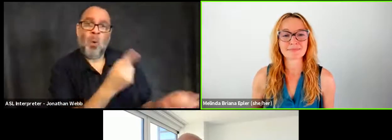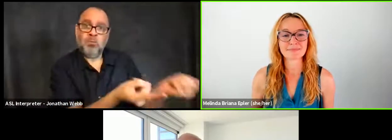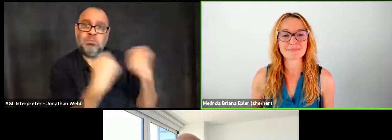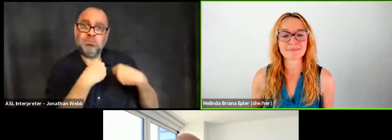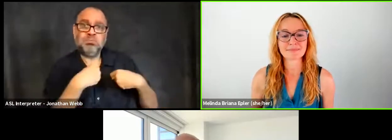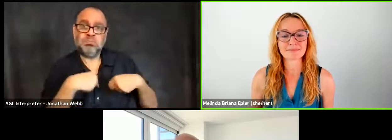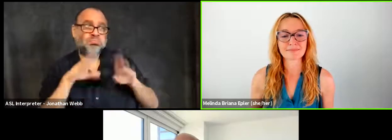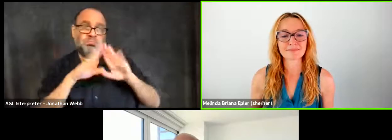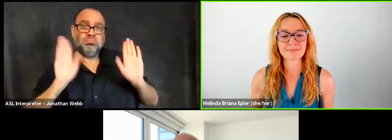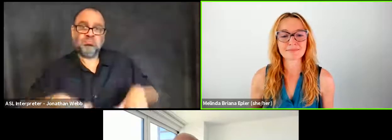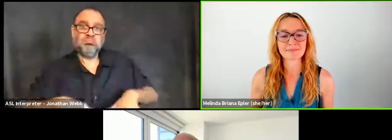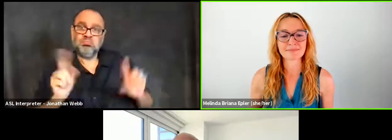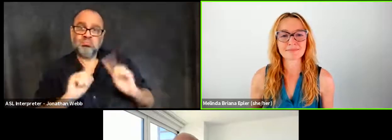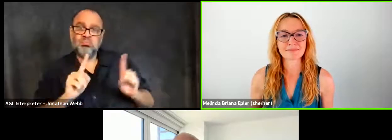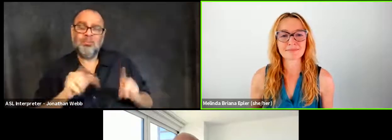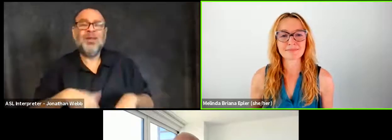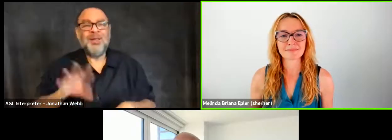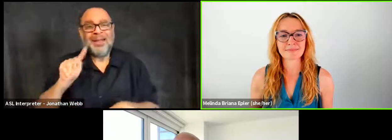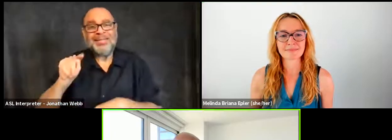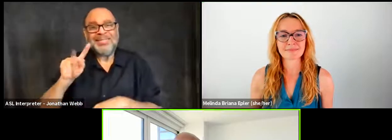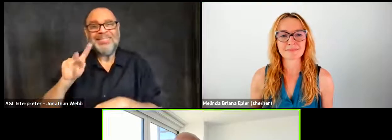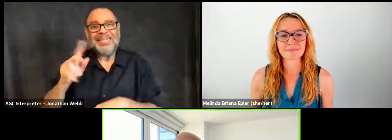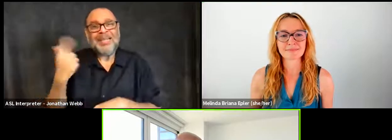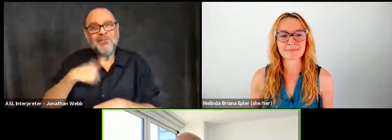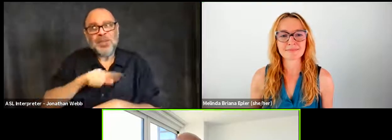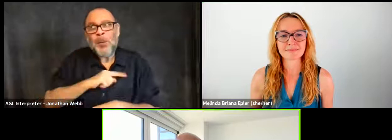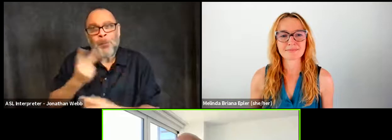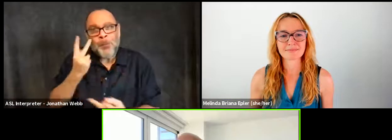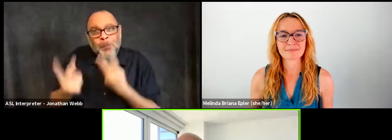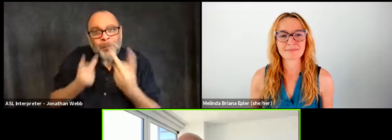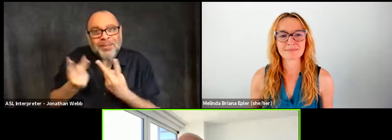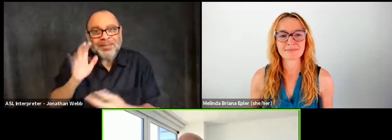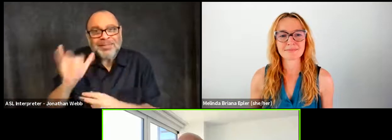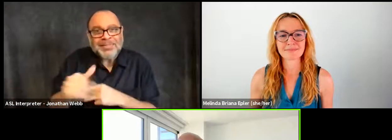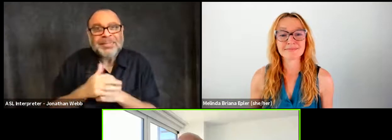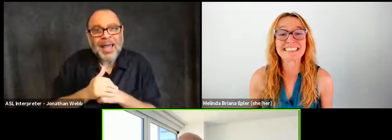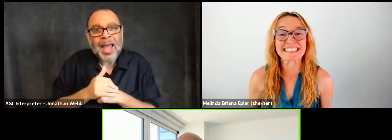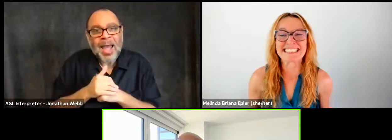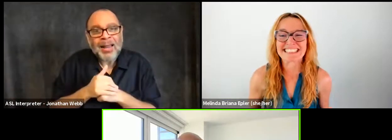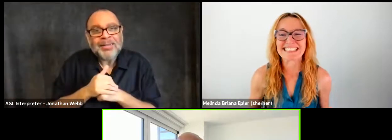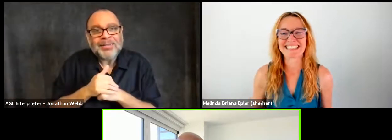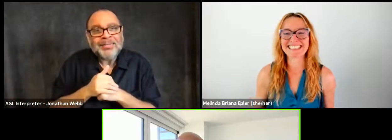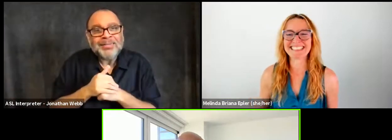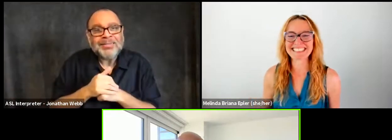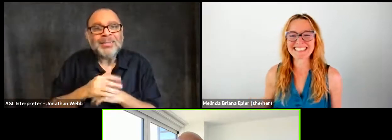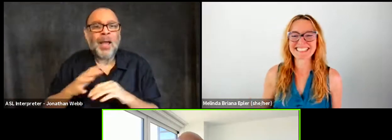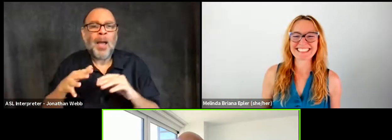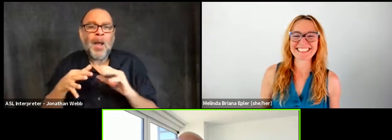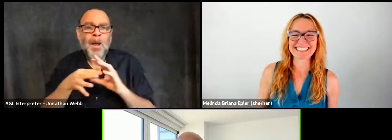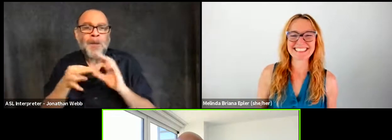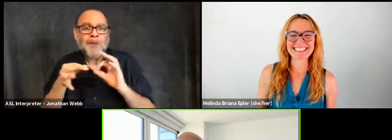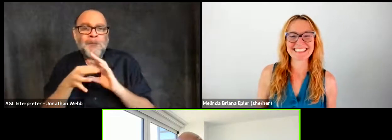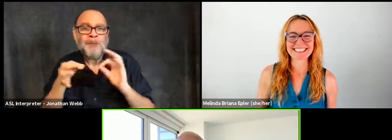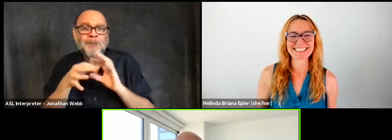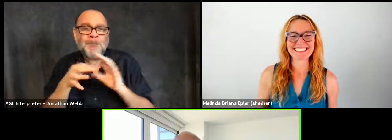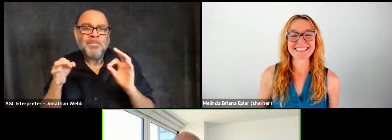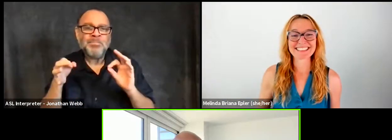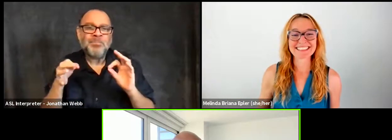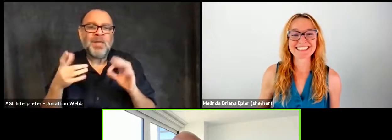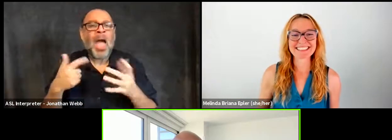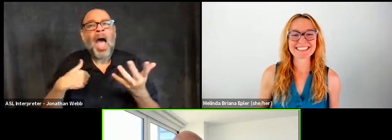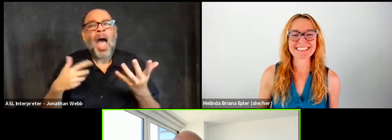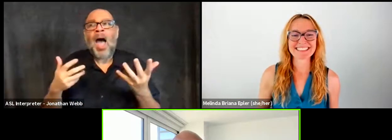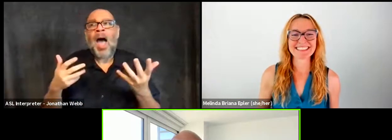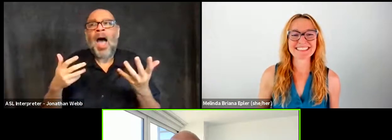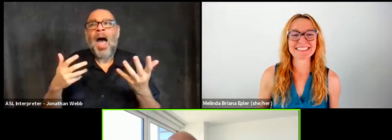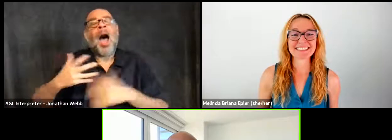I don't want to misquote my parents, And maybe like, you lying, why you lying? I'm not sure if they